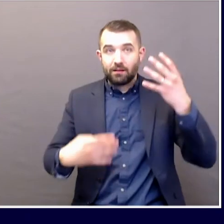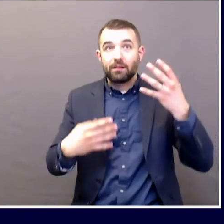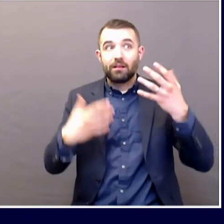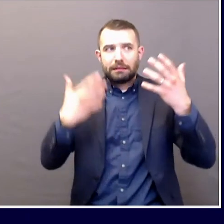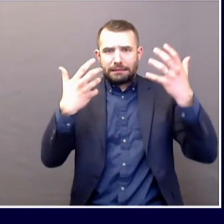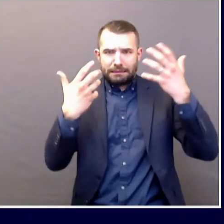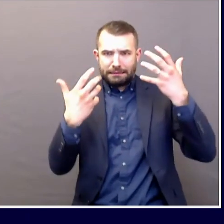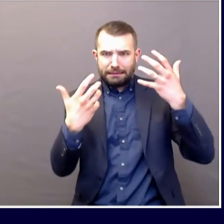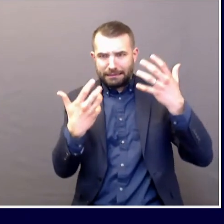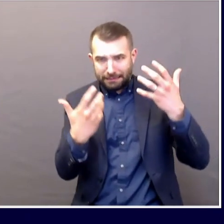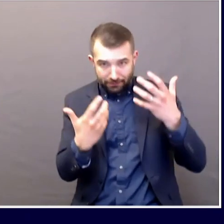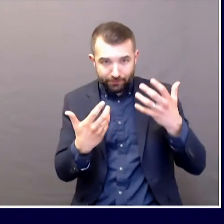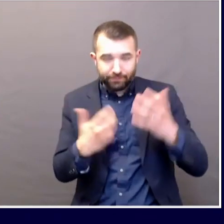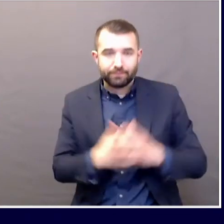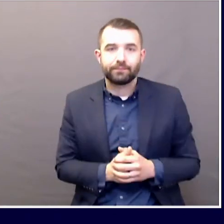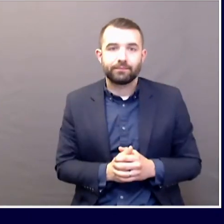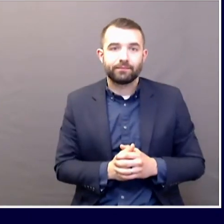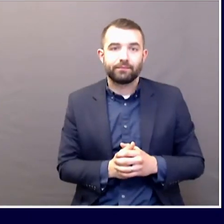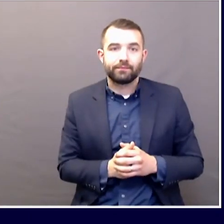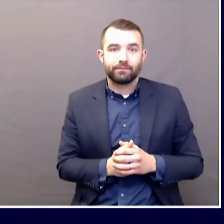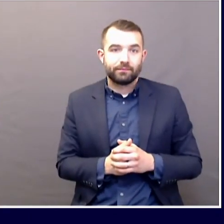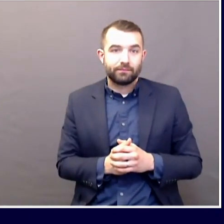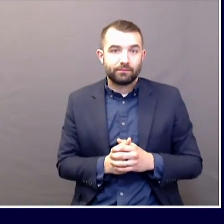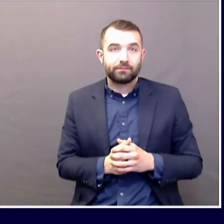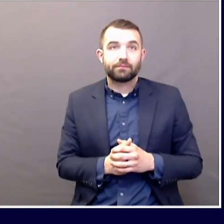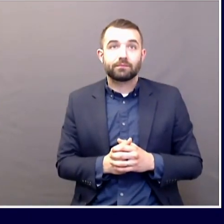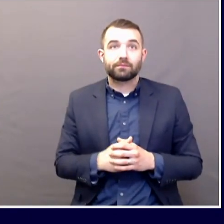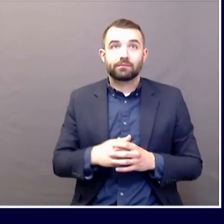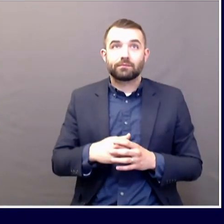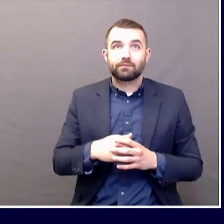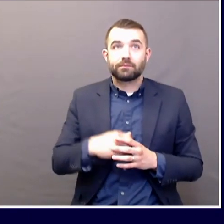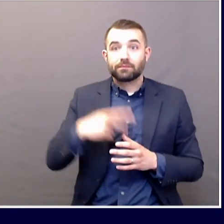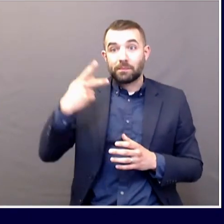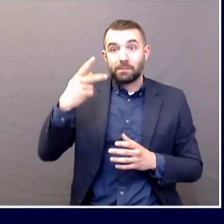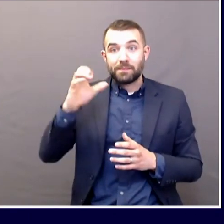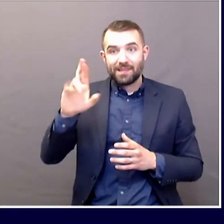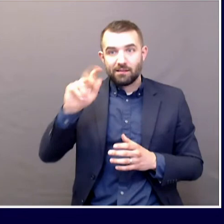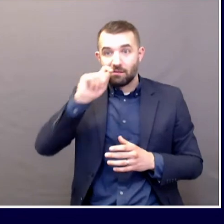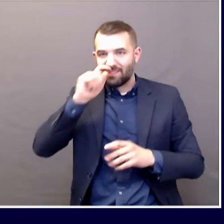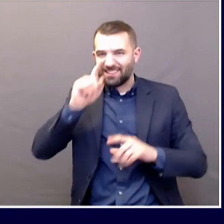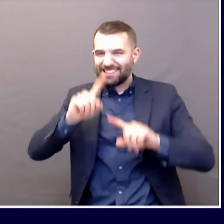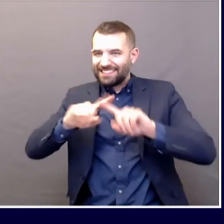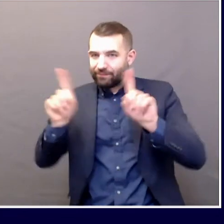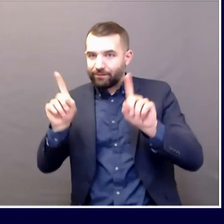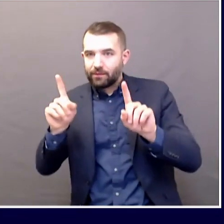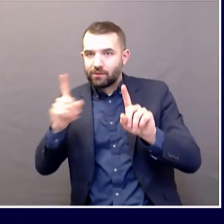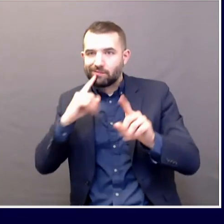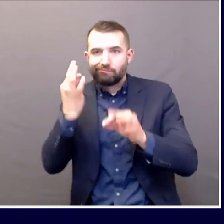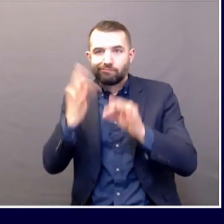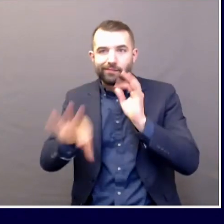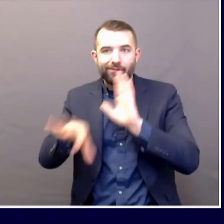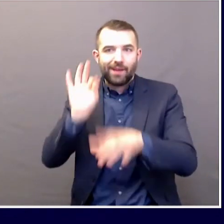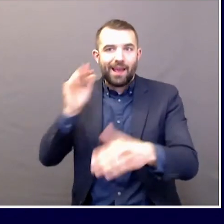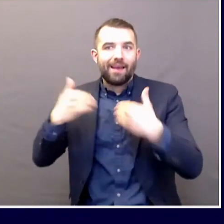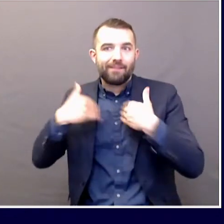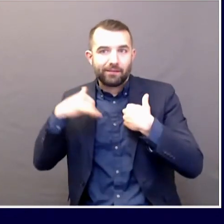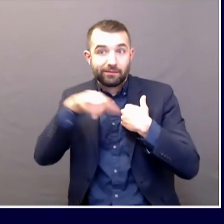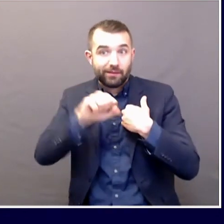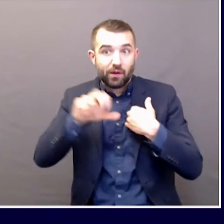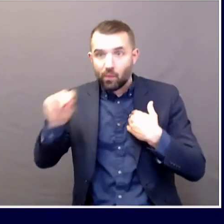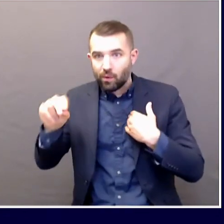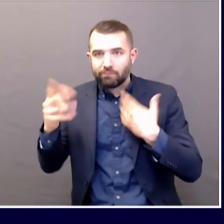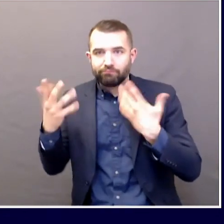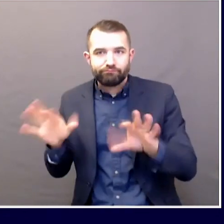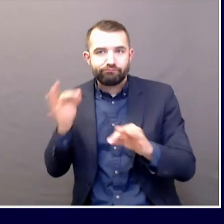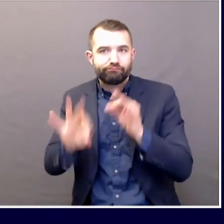so it differs from PCR testing, diagnostic testing that we've talked so much about. Diagnostic testing is a yes or